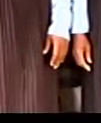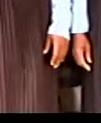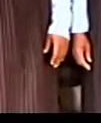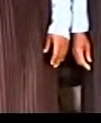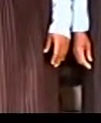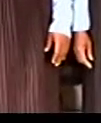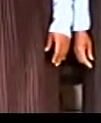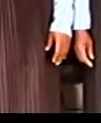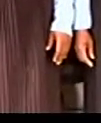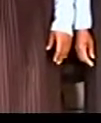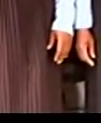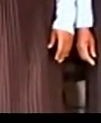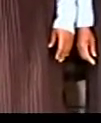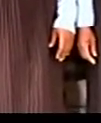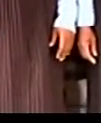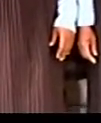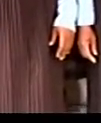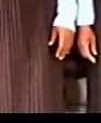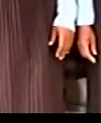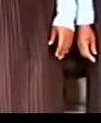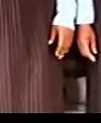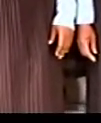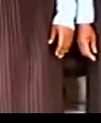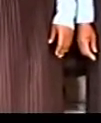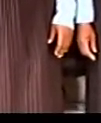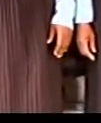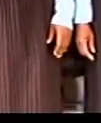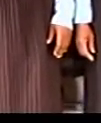he will come and save.